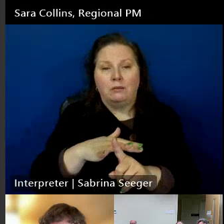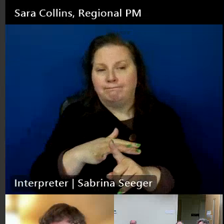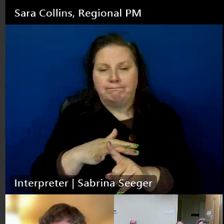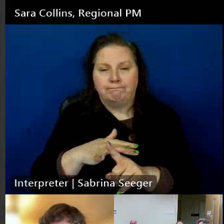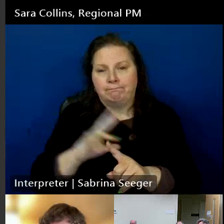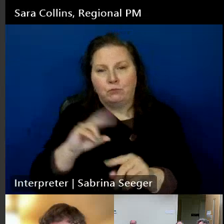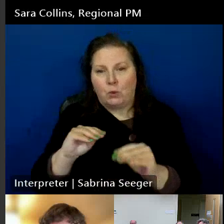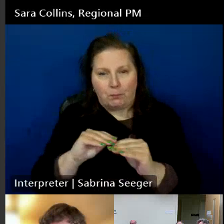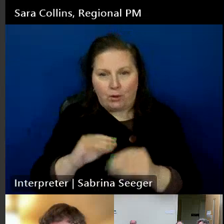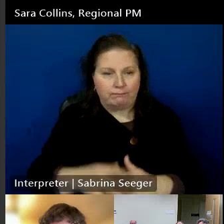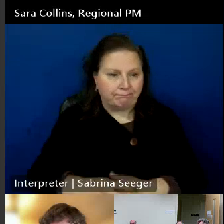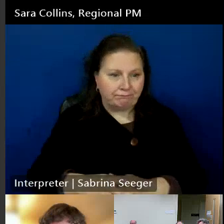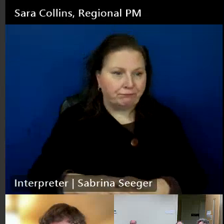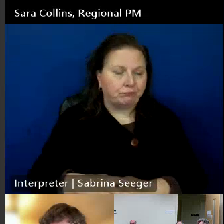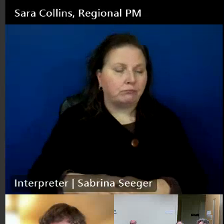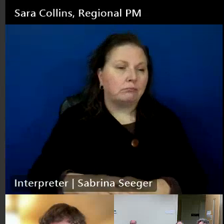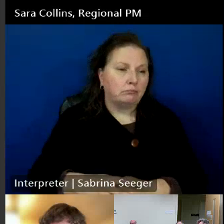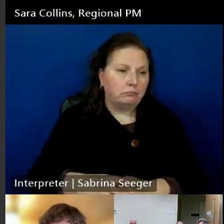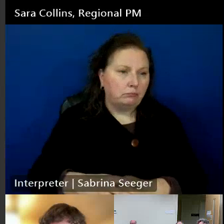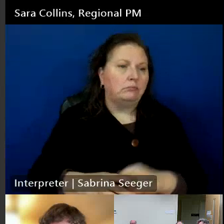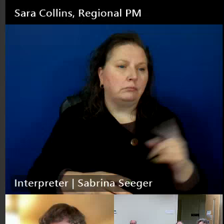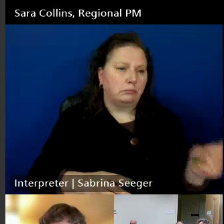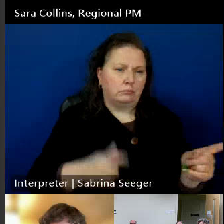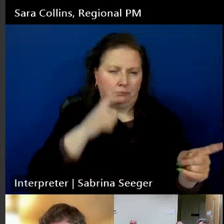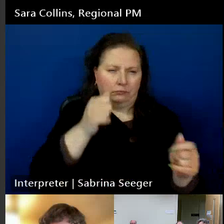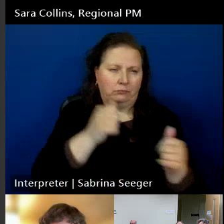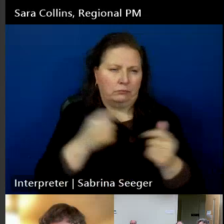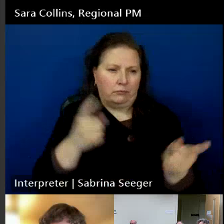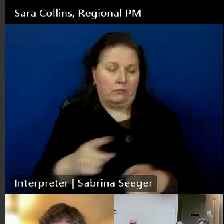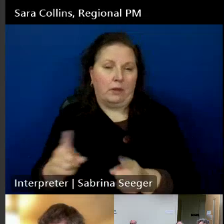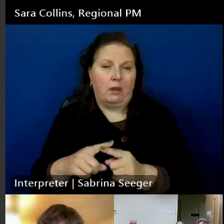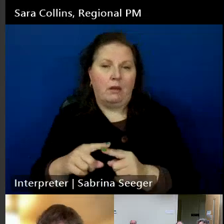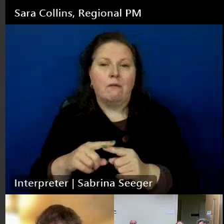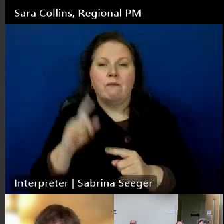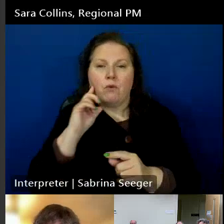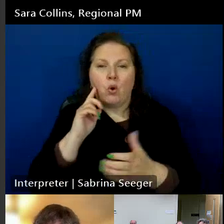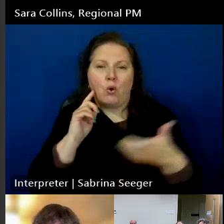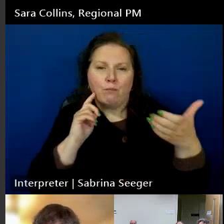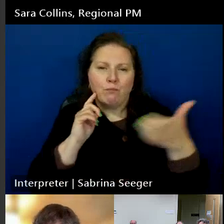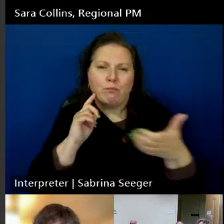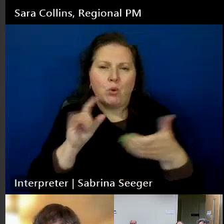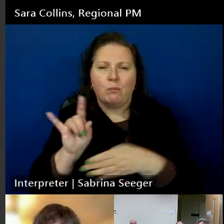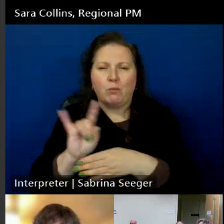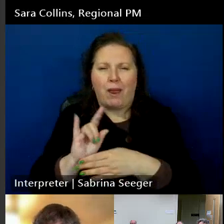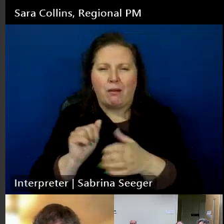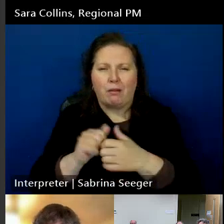Next slide. So a couple interesting findings on the mobile wireless service.